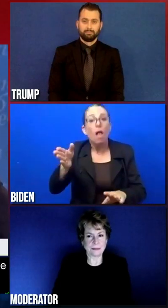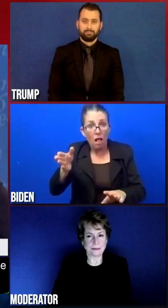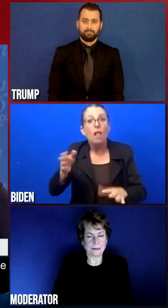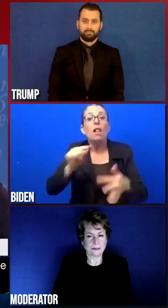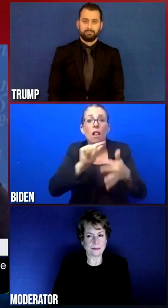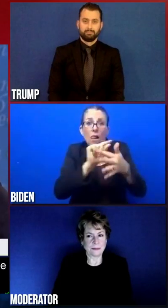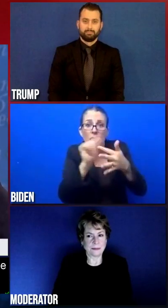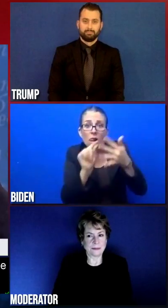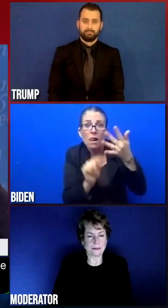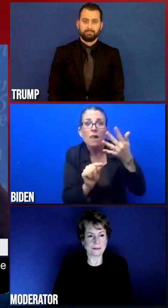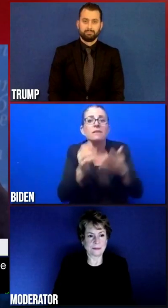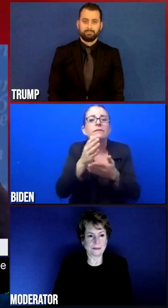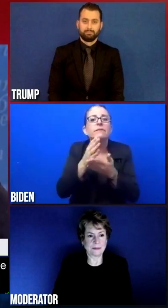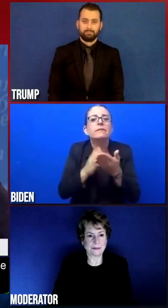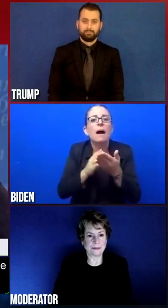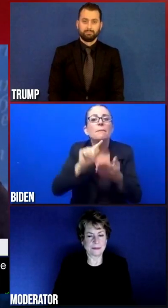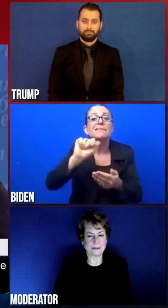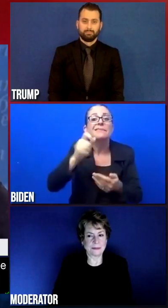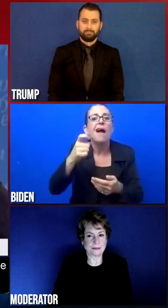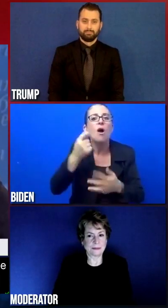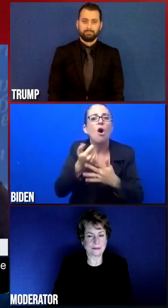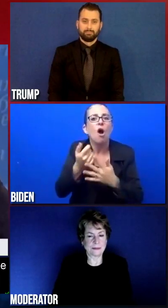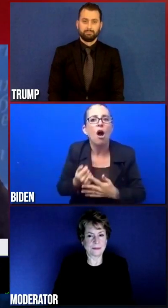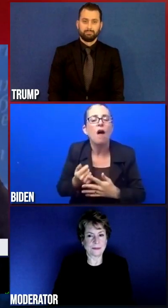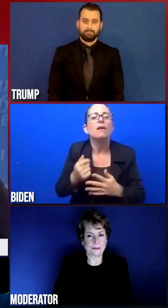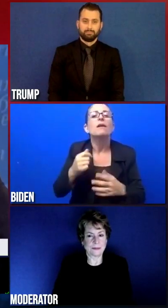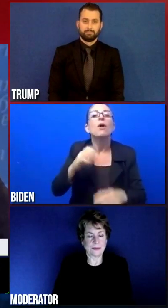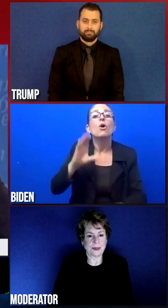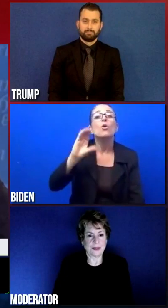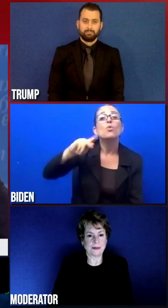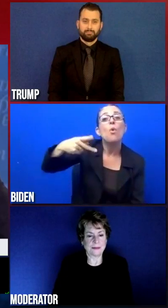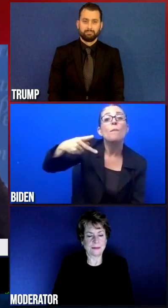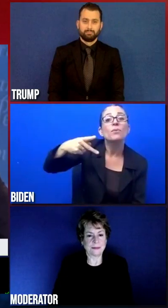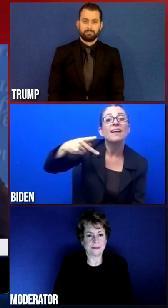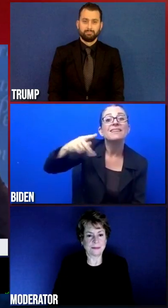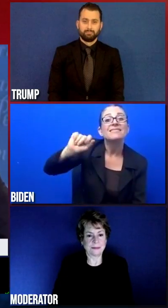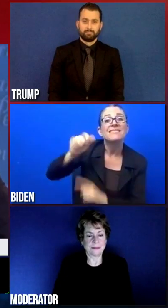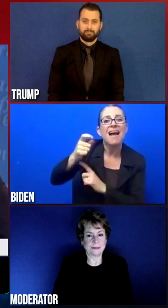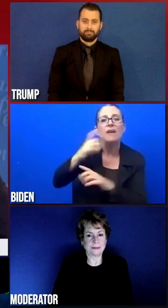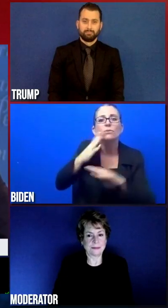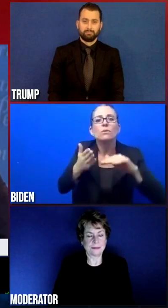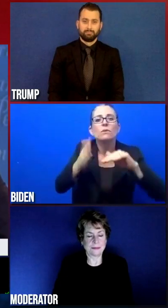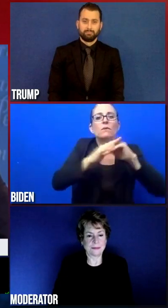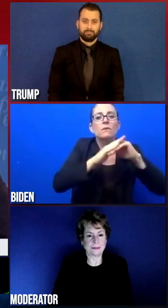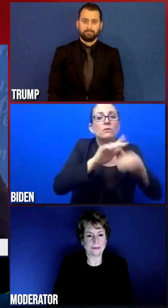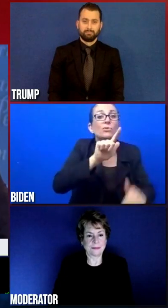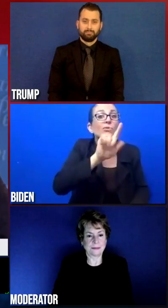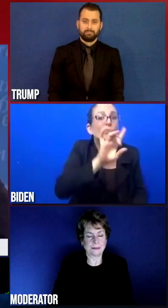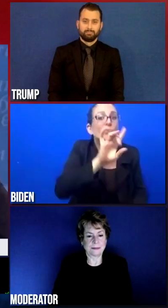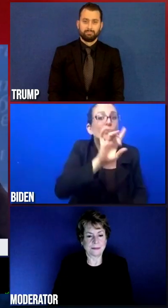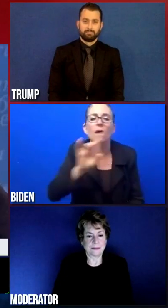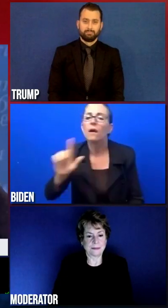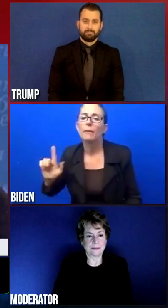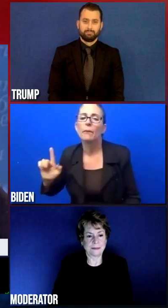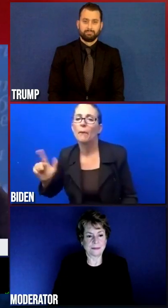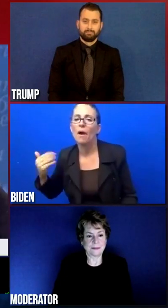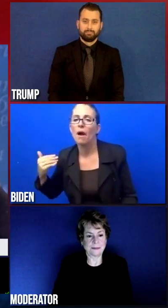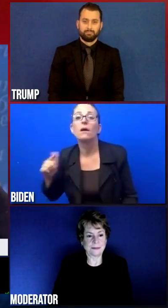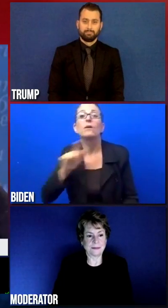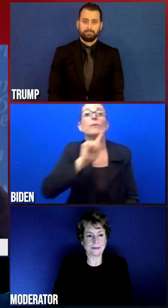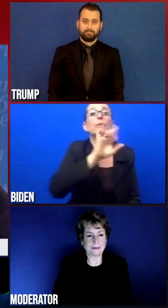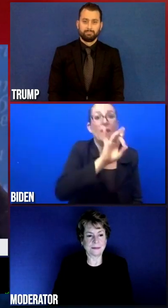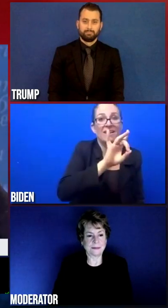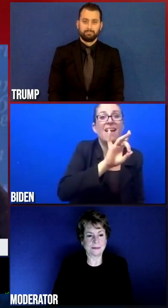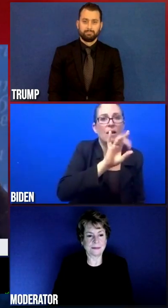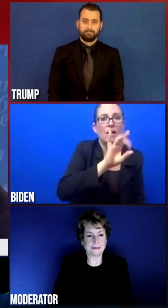21%. You have 91 companies, in the Fortune 500 who don't pay a single penny in